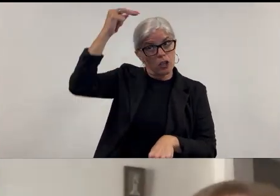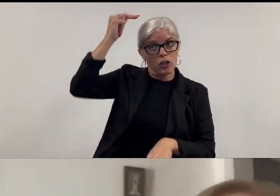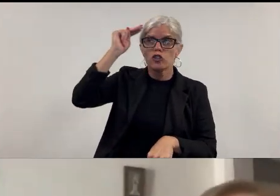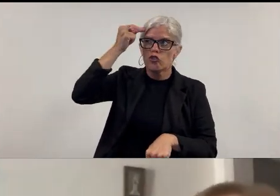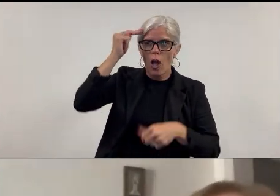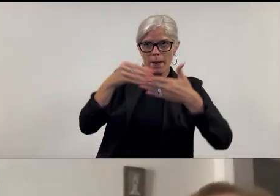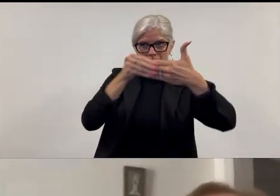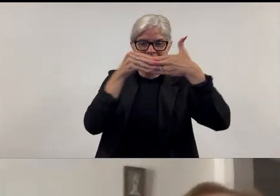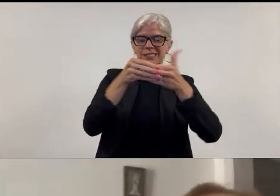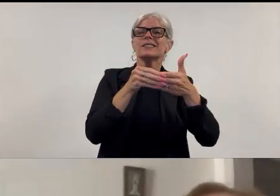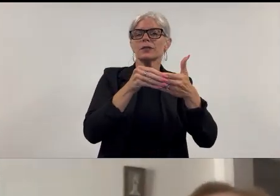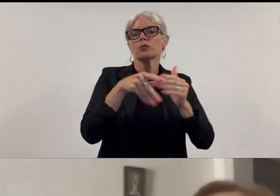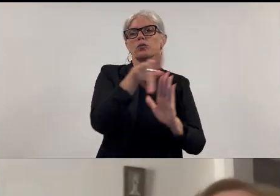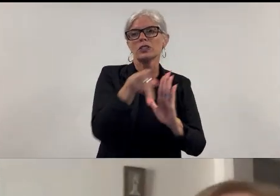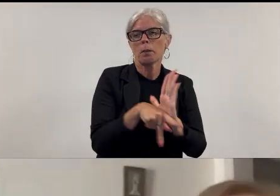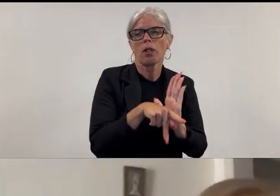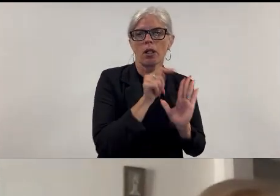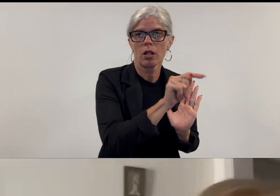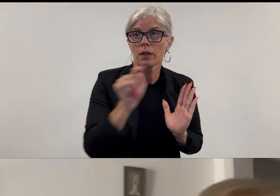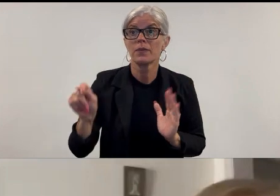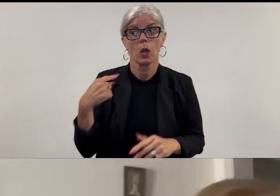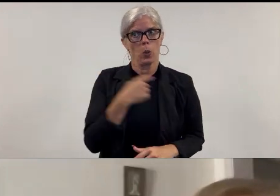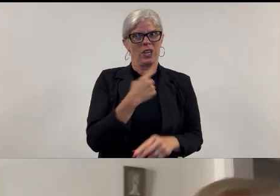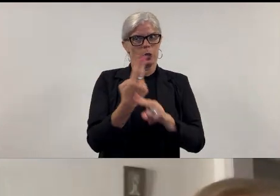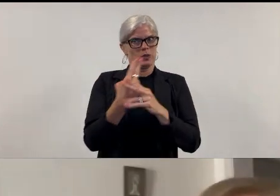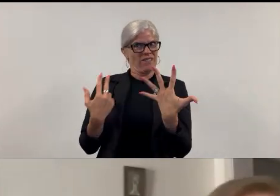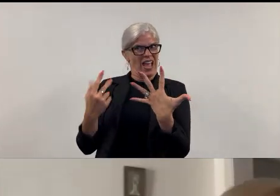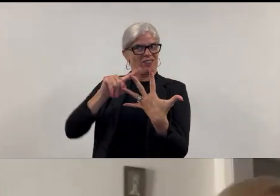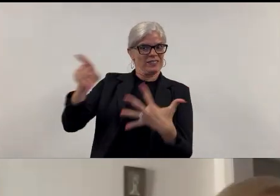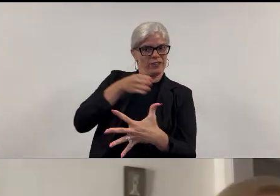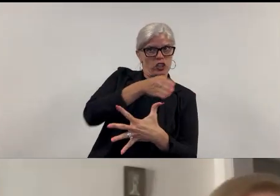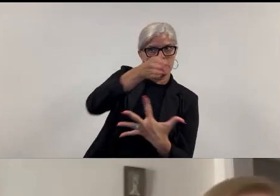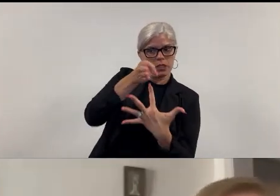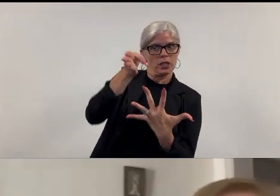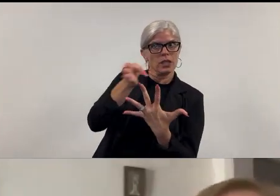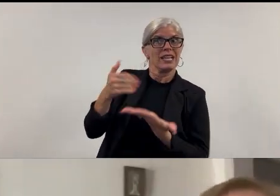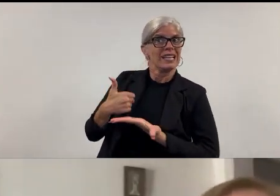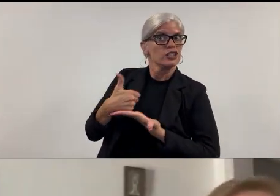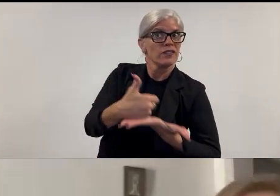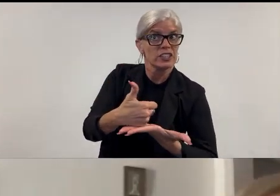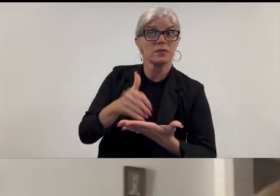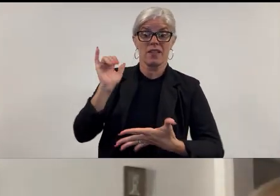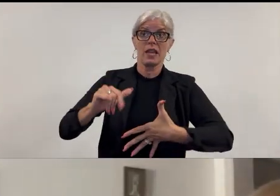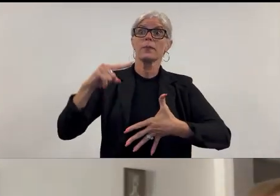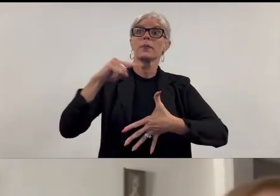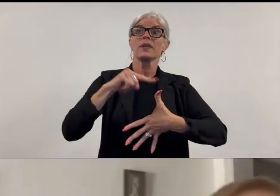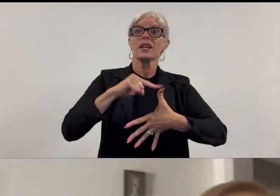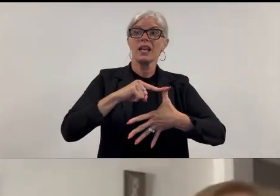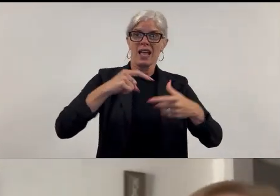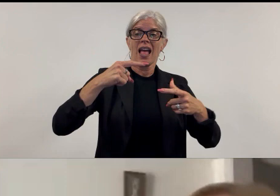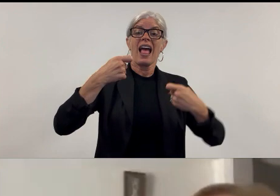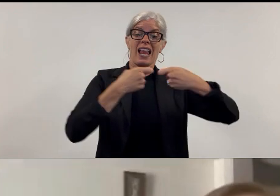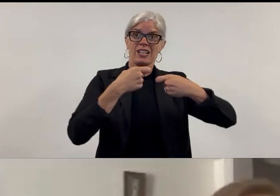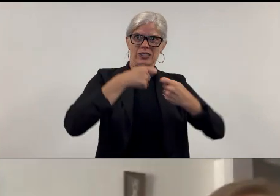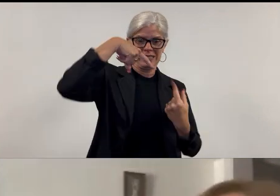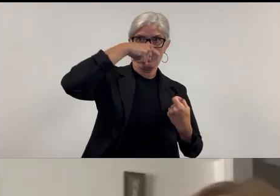ABRT or ABR or ABT are based on the 10 neuroplasticity principles. We use 5 different